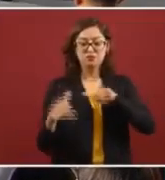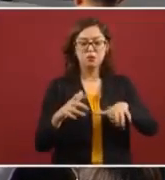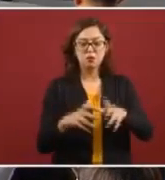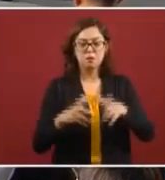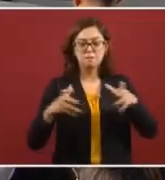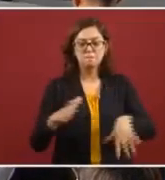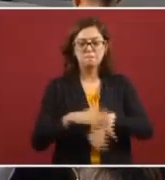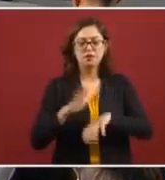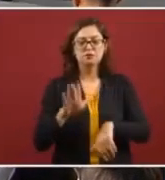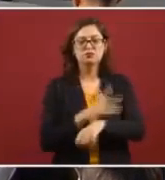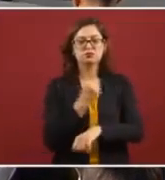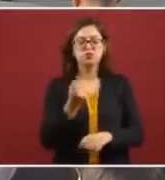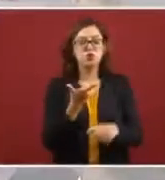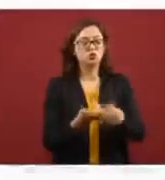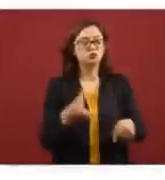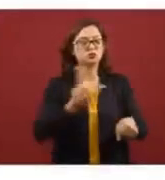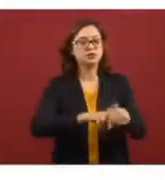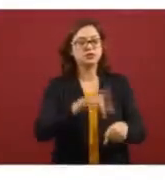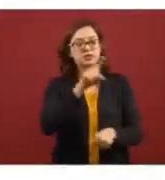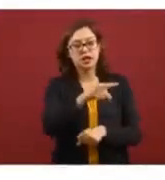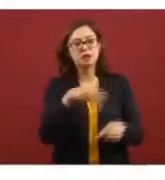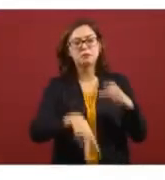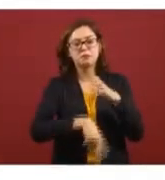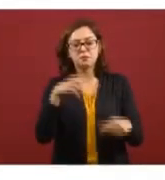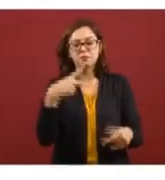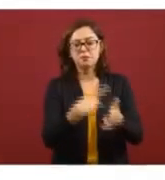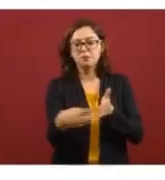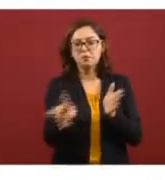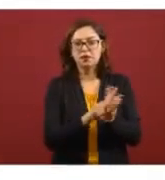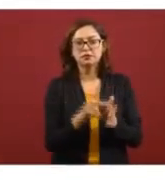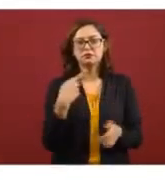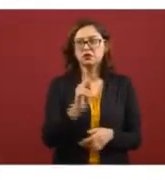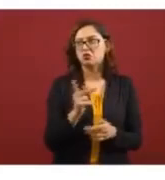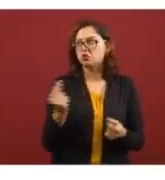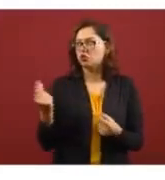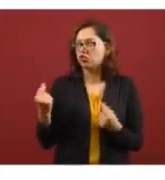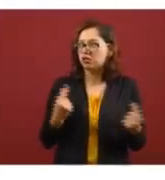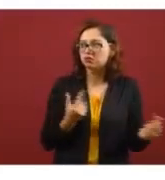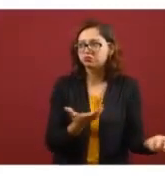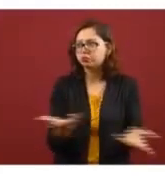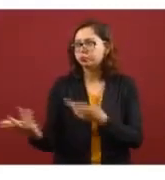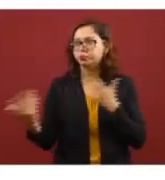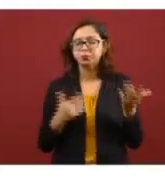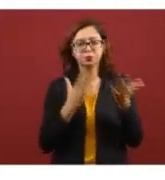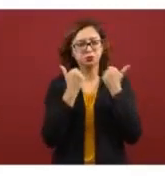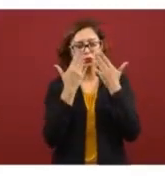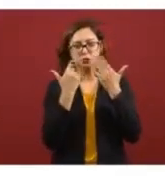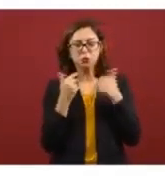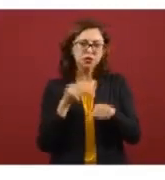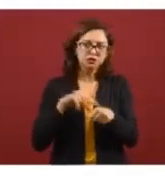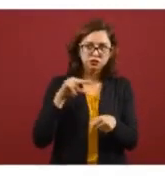They had no full services, so they needed pediatrics,